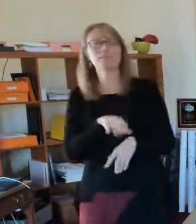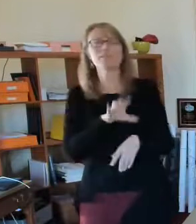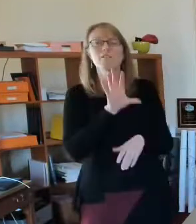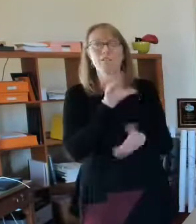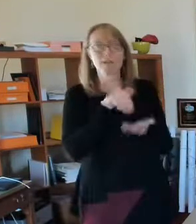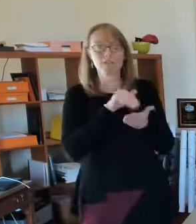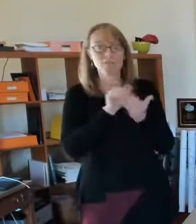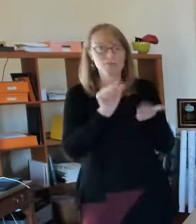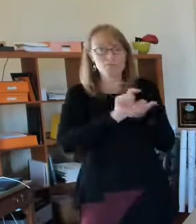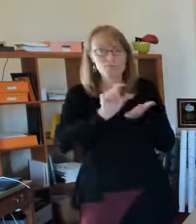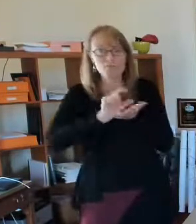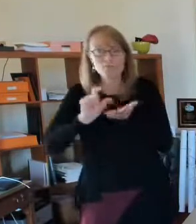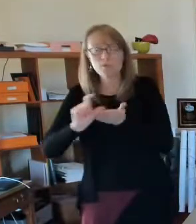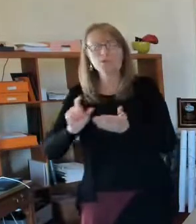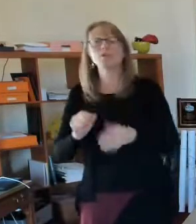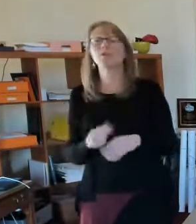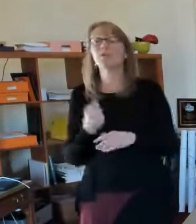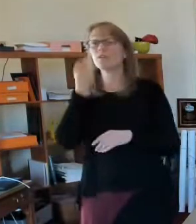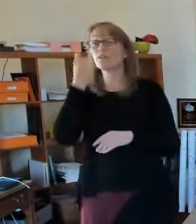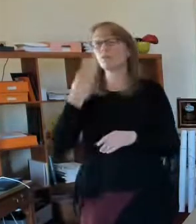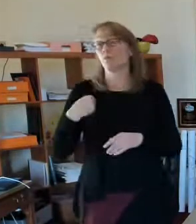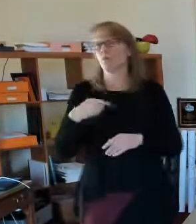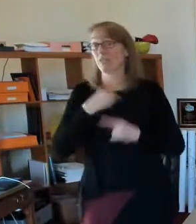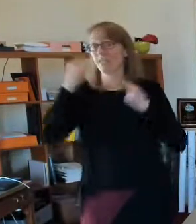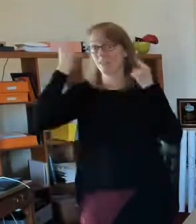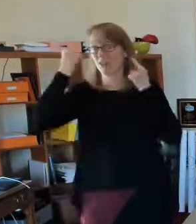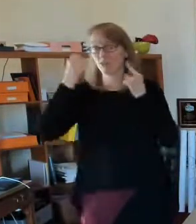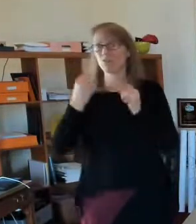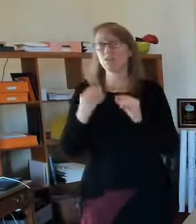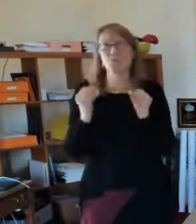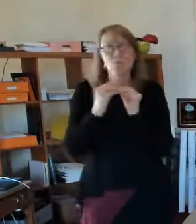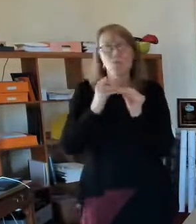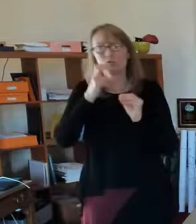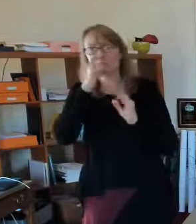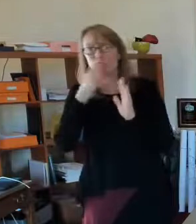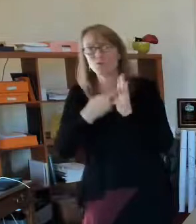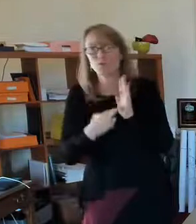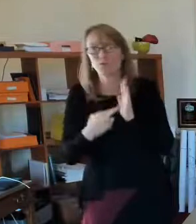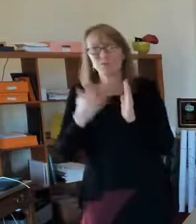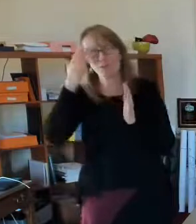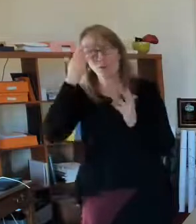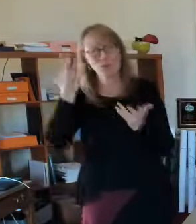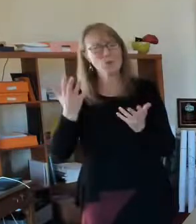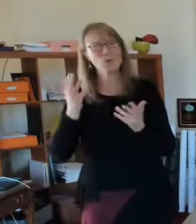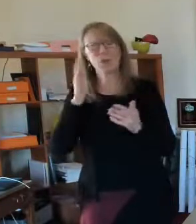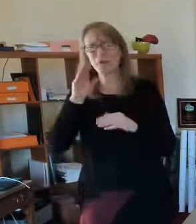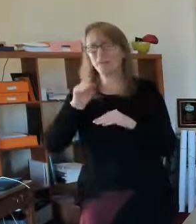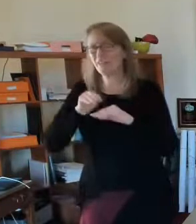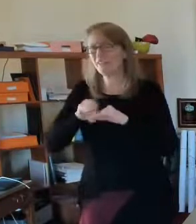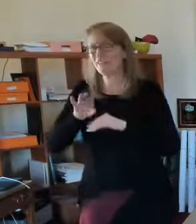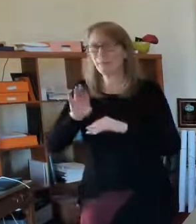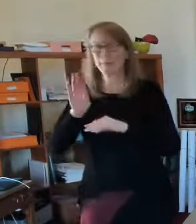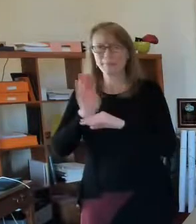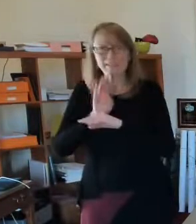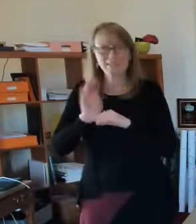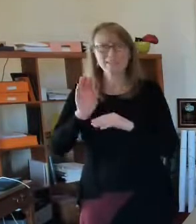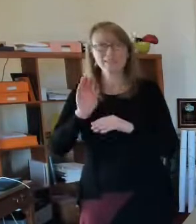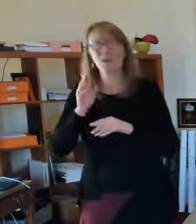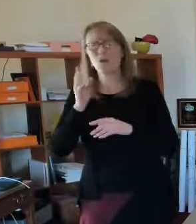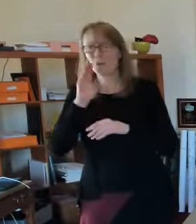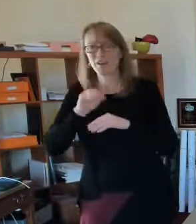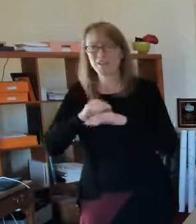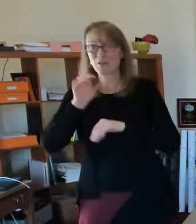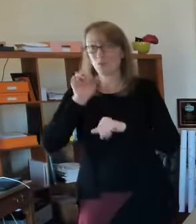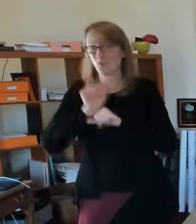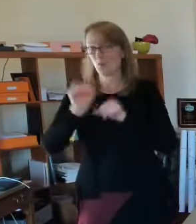sectors, we know, I know, and you know that it affects employees. And that is, employees need